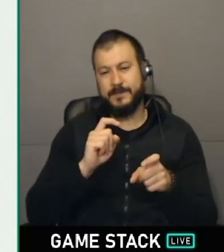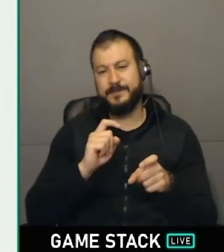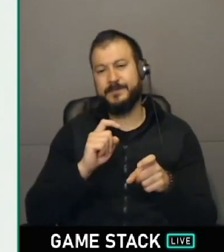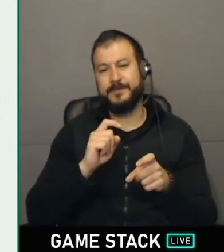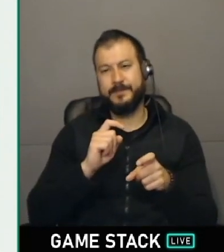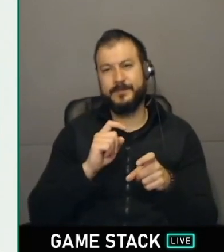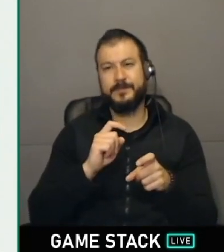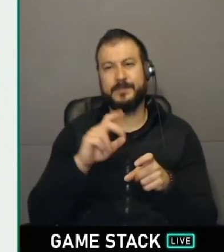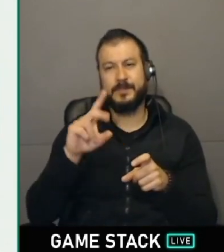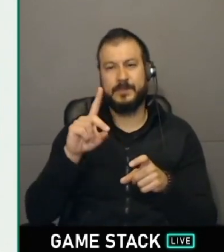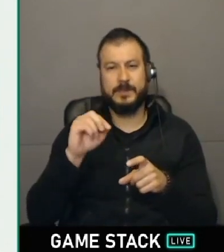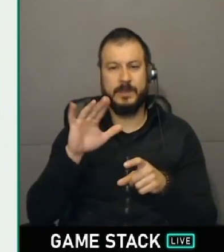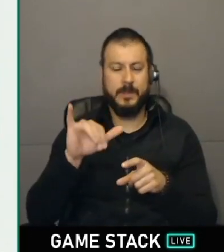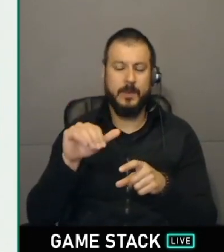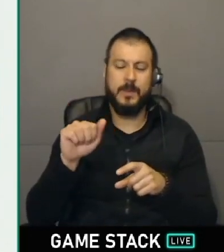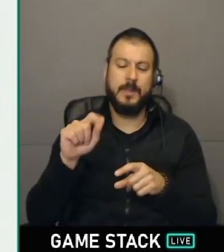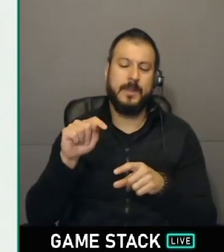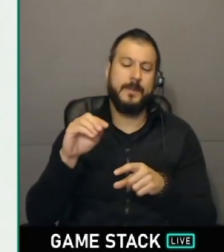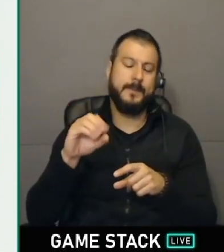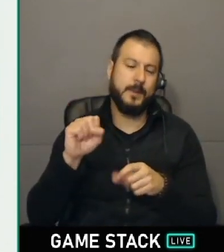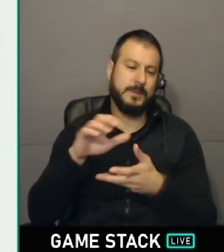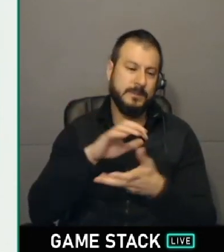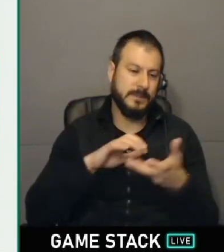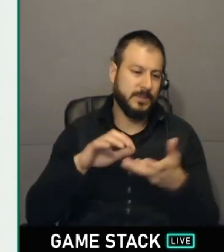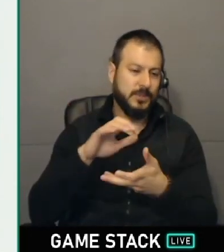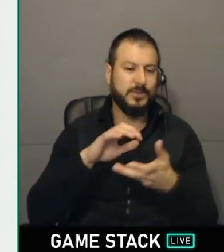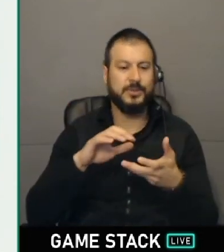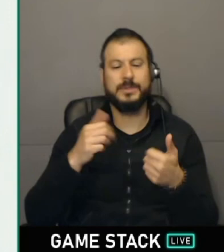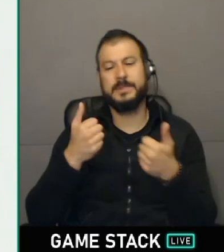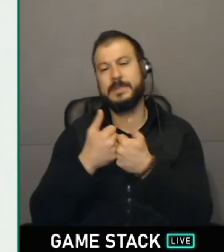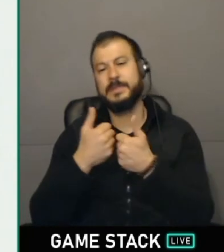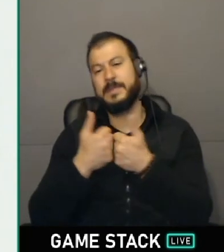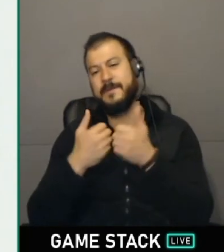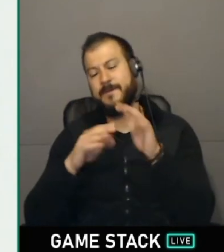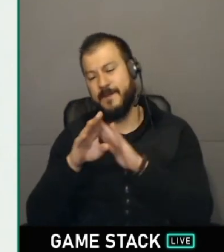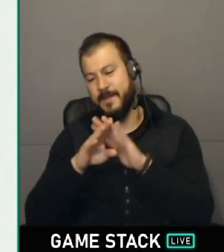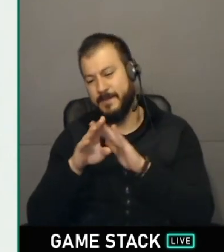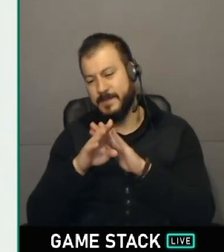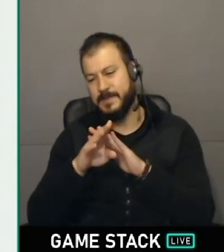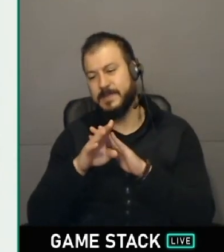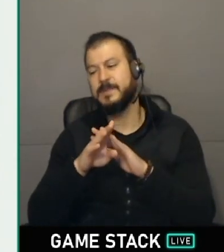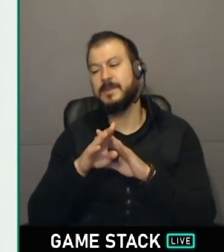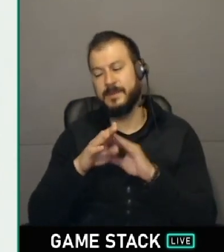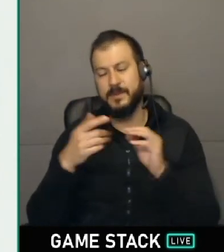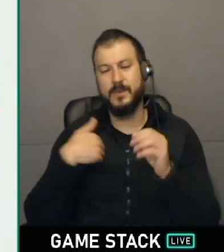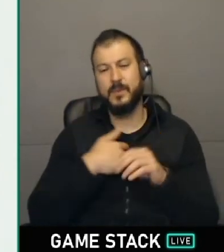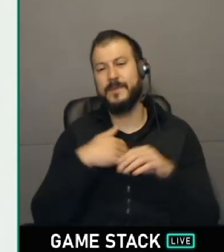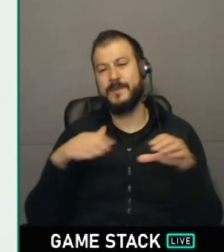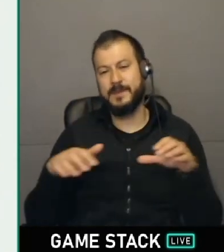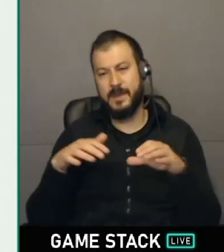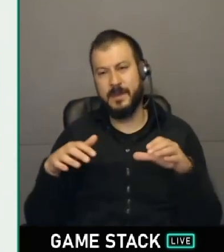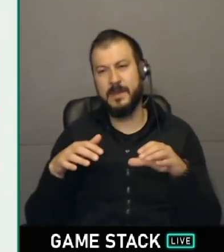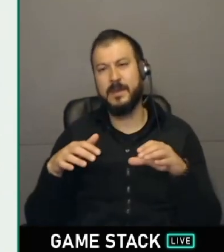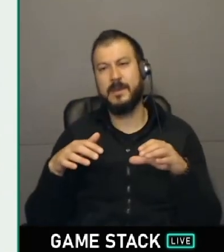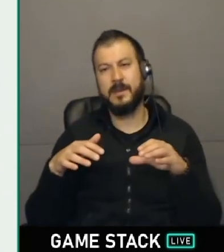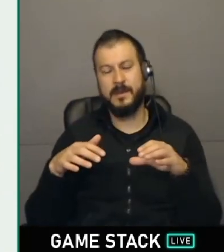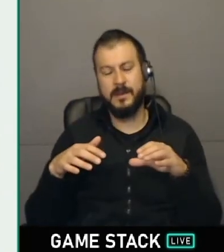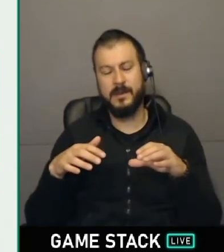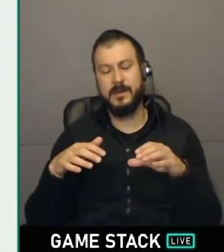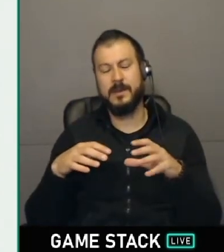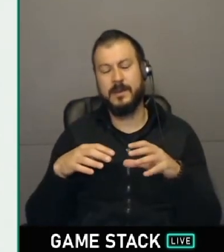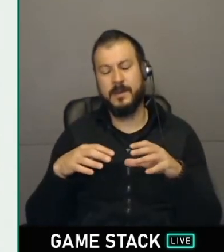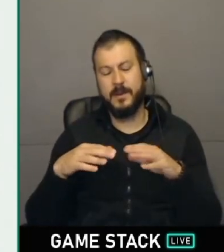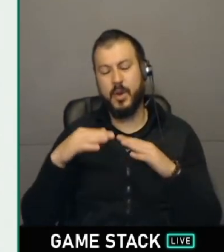Dolby Atmos mixers and game development that we've done, is low